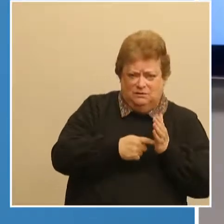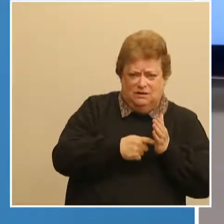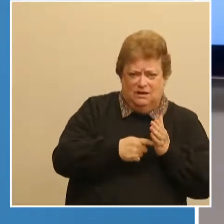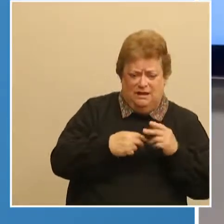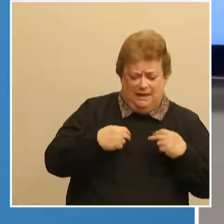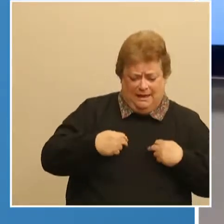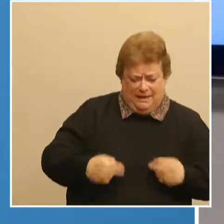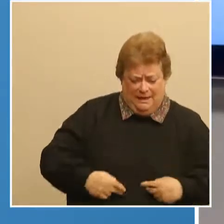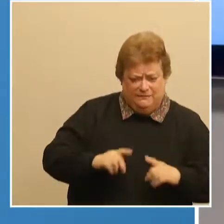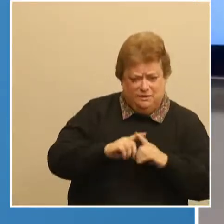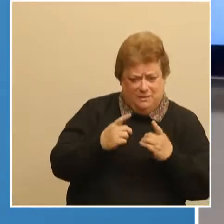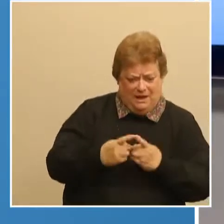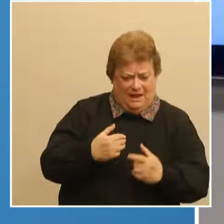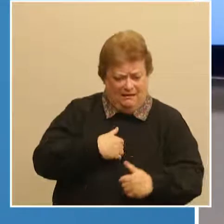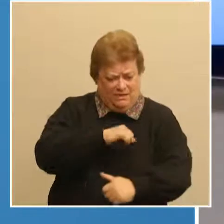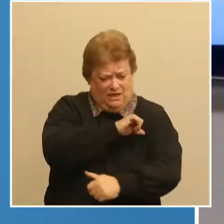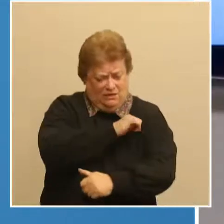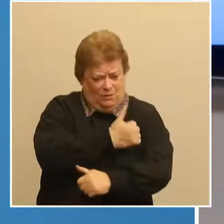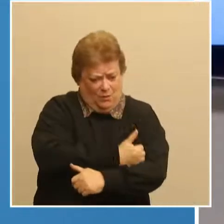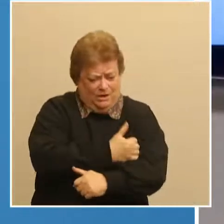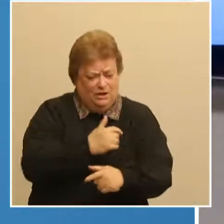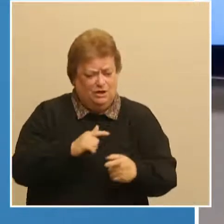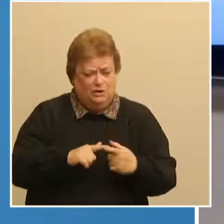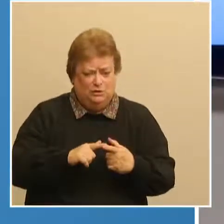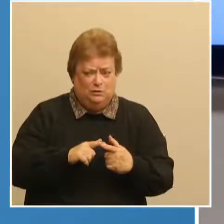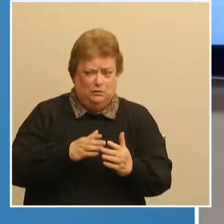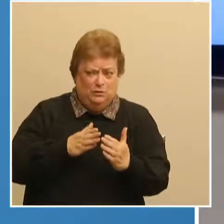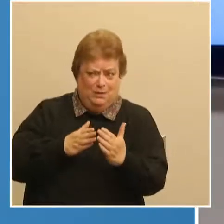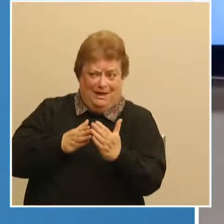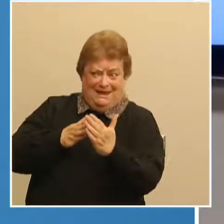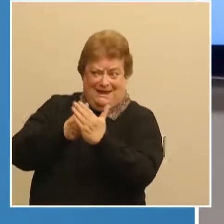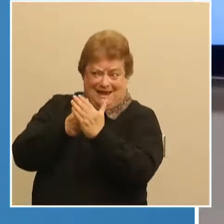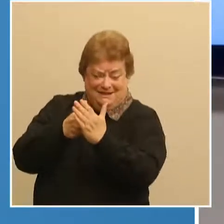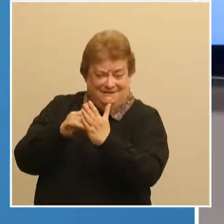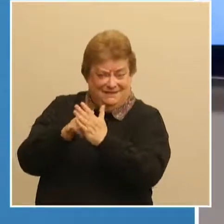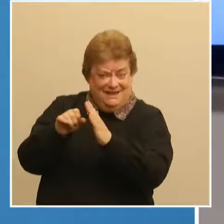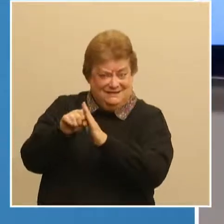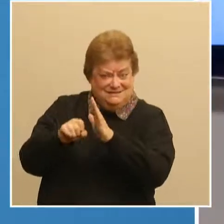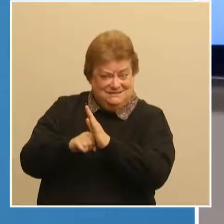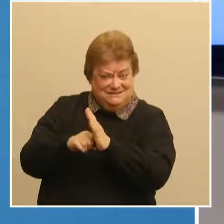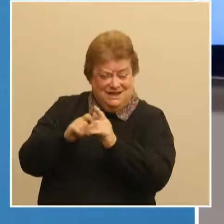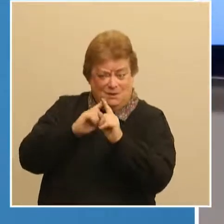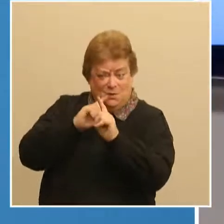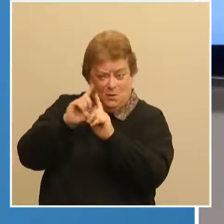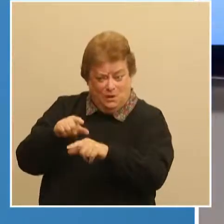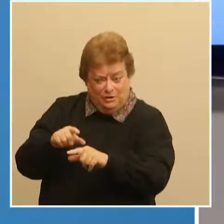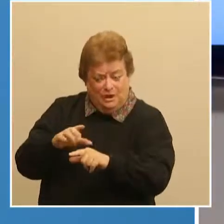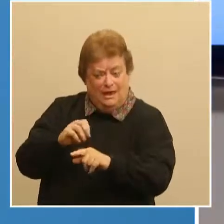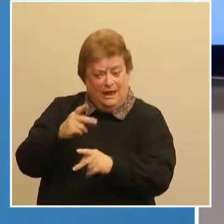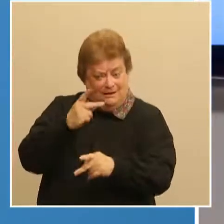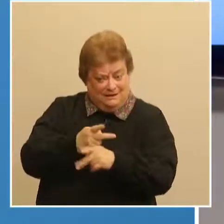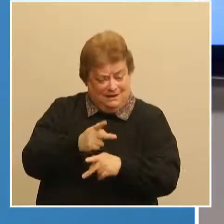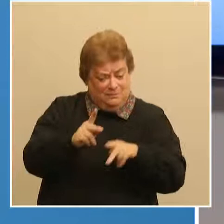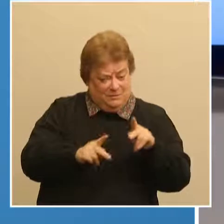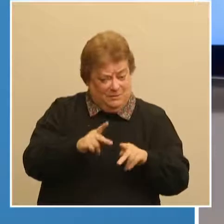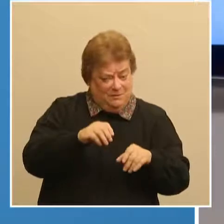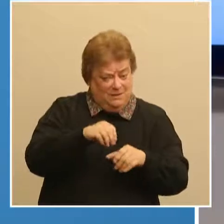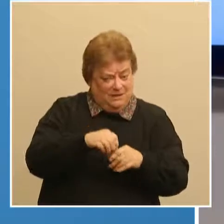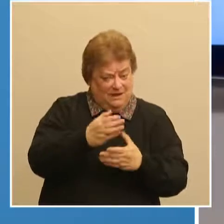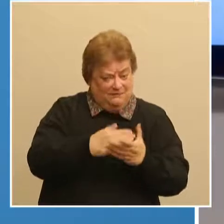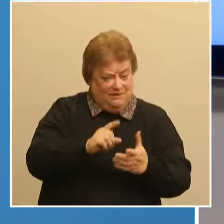department have the authority to, I guess, go against the state directive and keep those people in phase 1B inside the